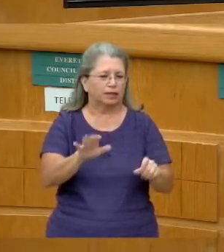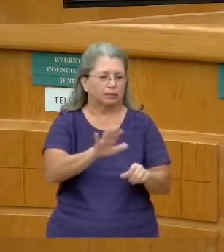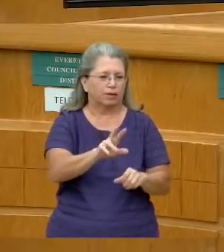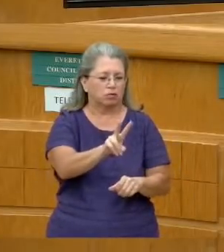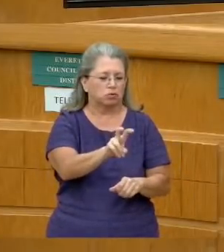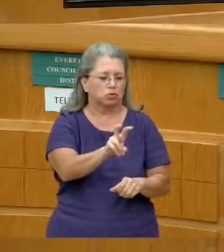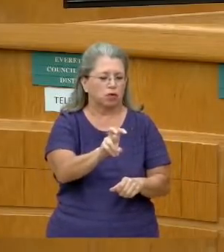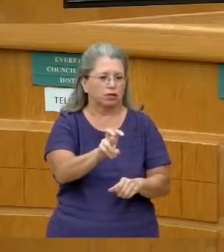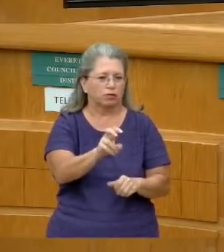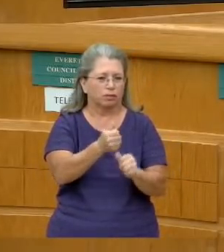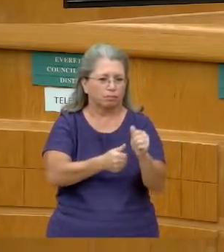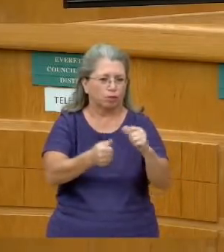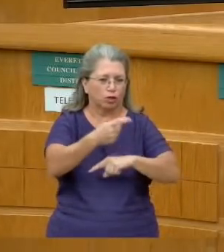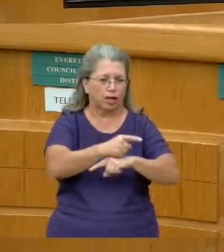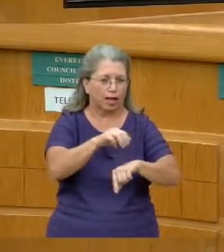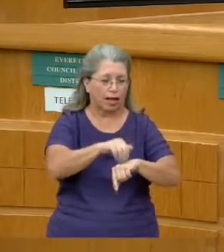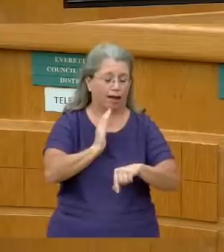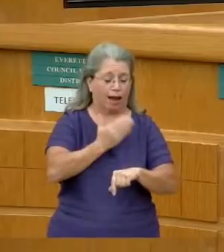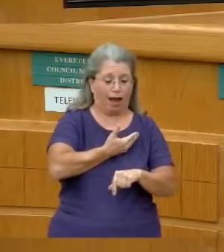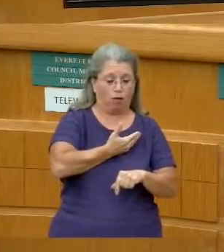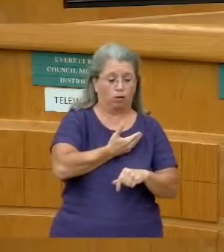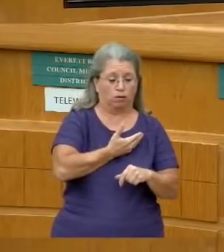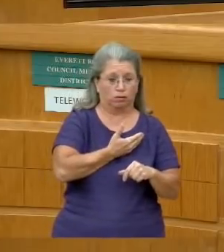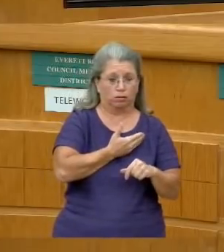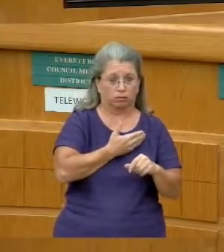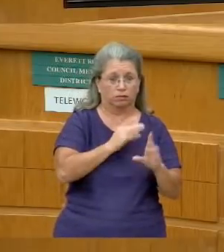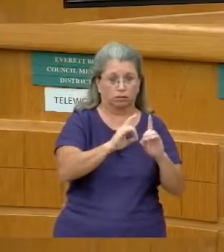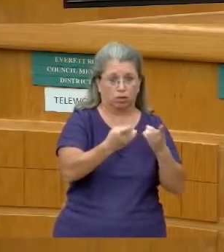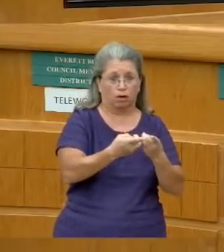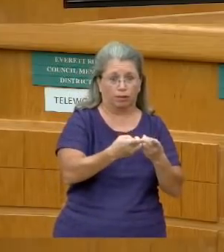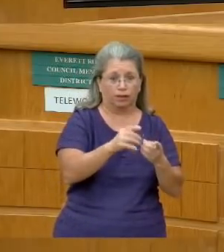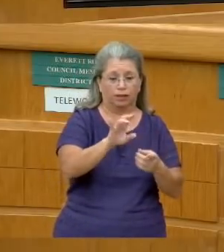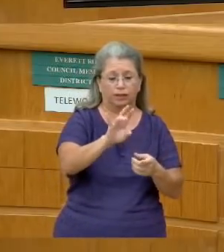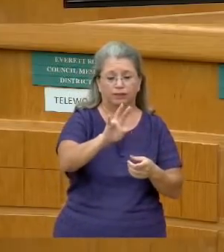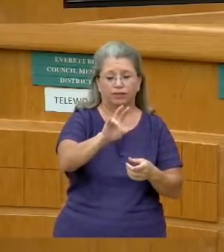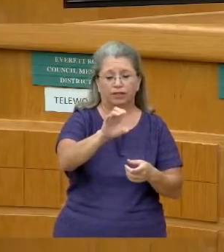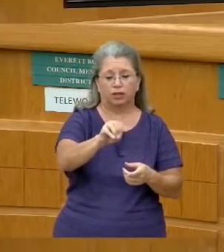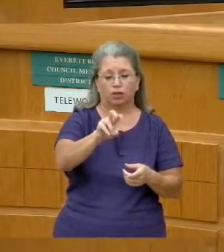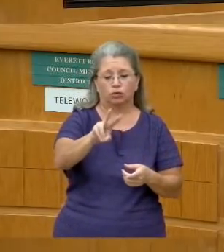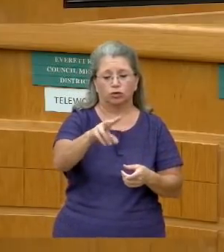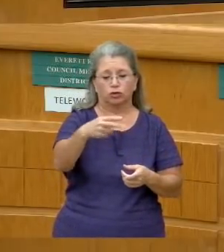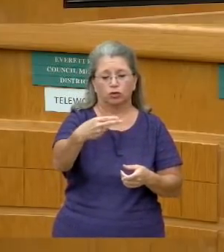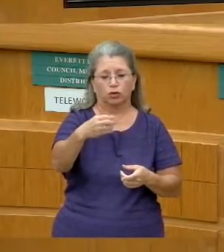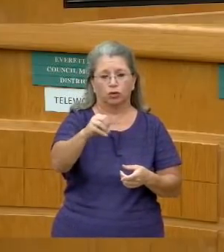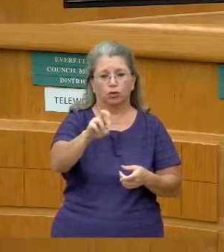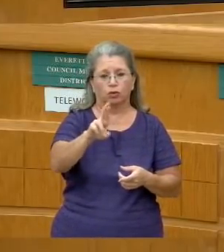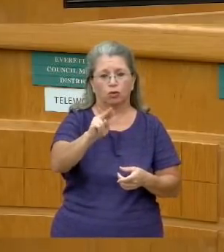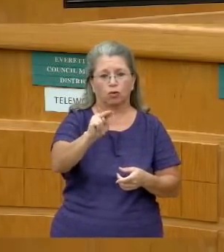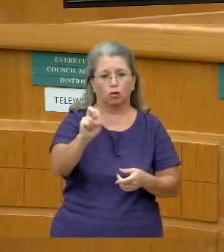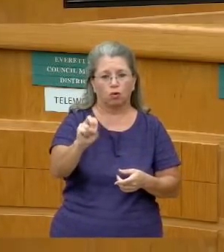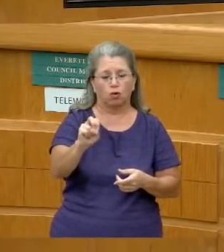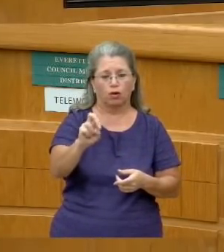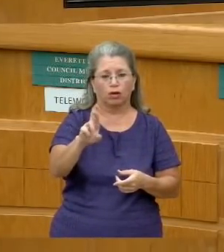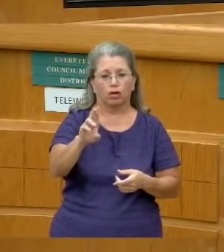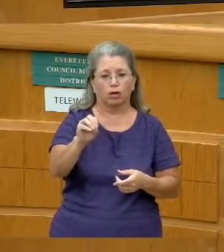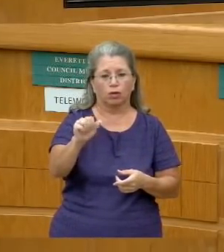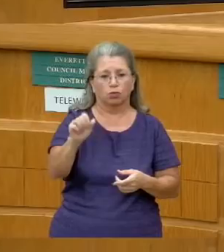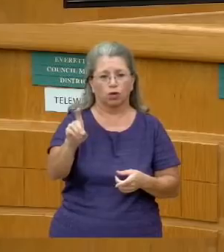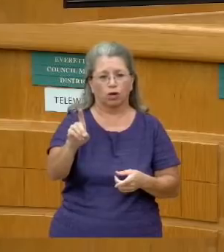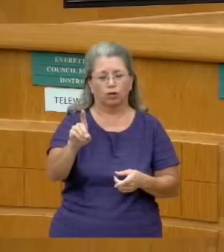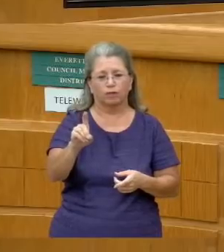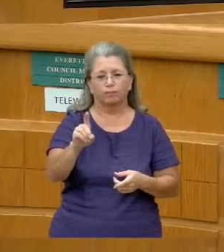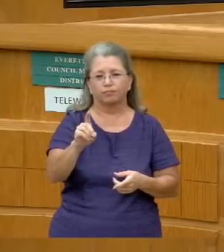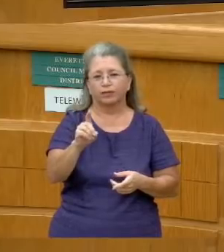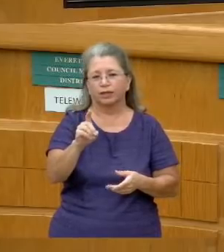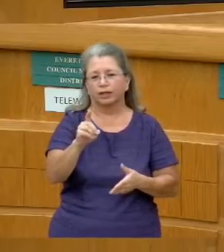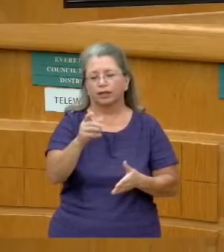facility. And we're going to use that Horn Road, 1702 Horn Road location, our health department. And that could move just across kind of